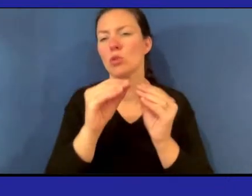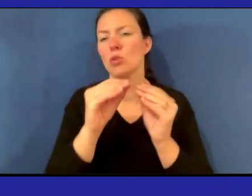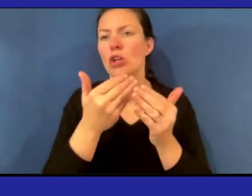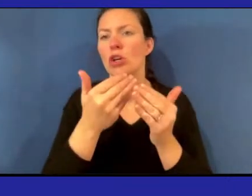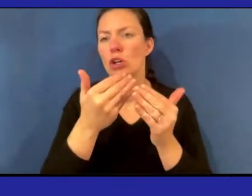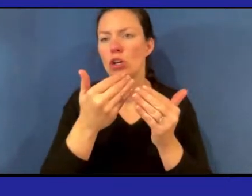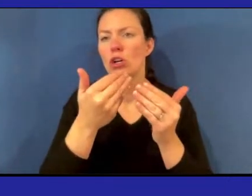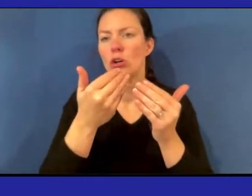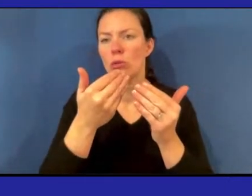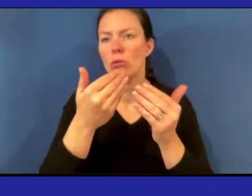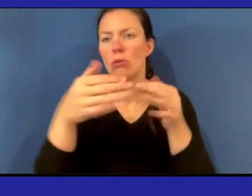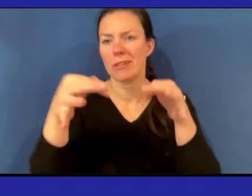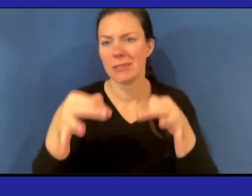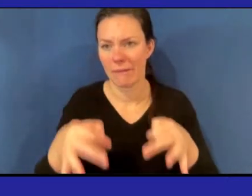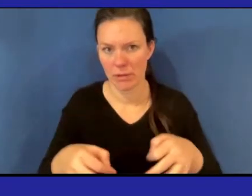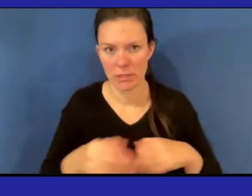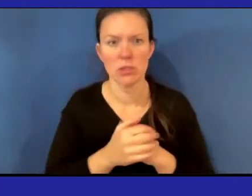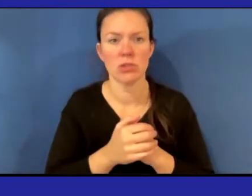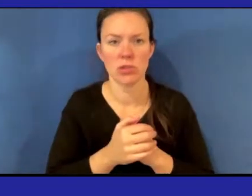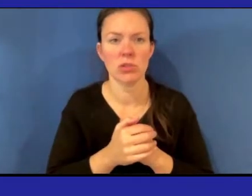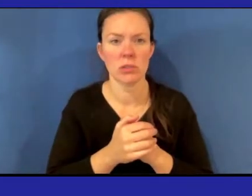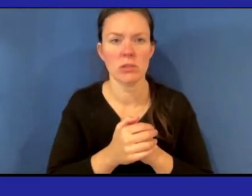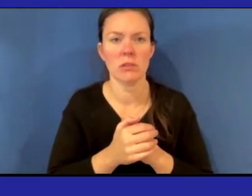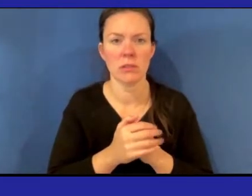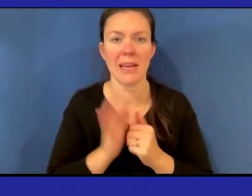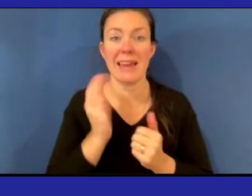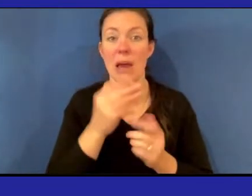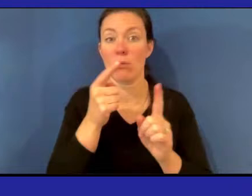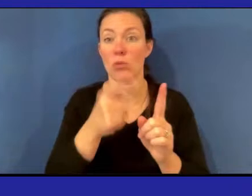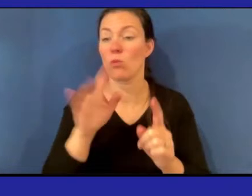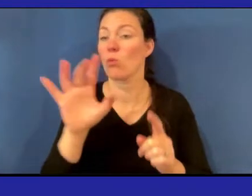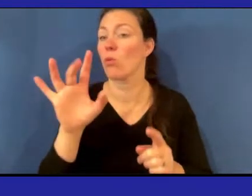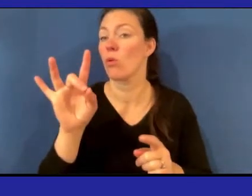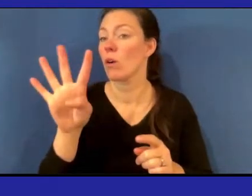moved upward to 84%.